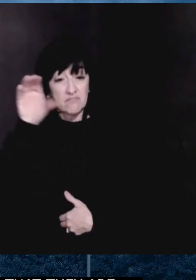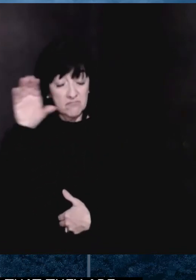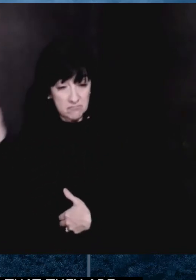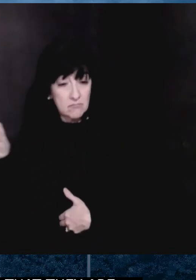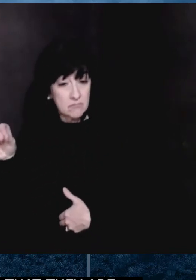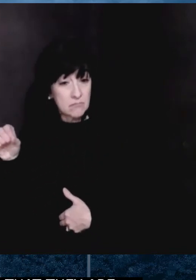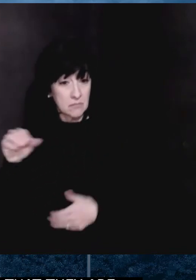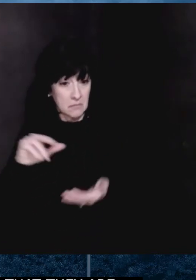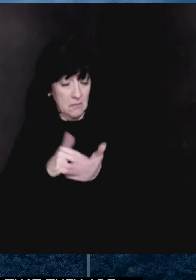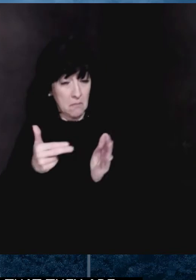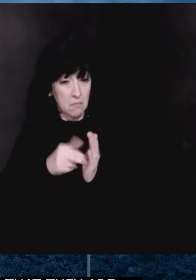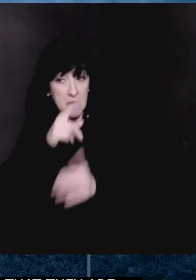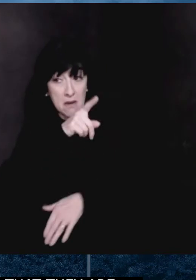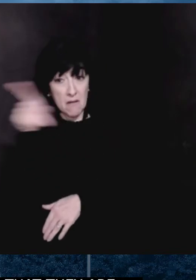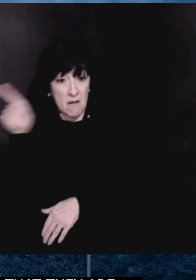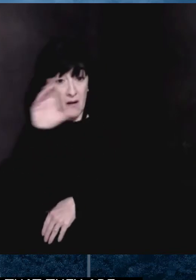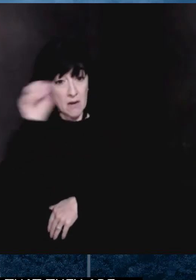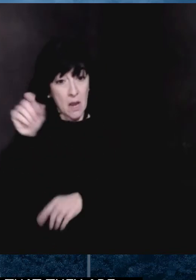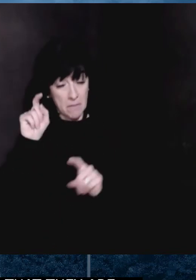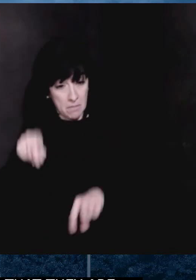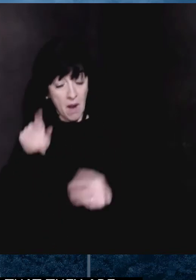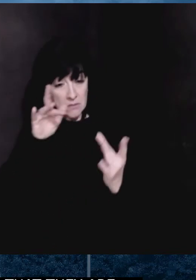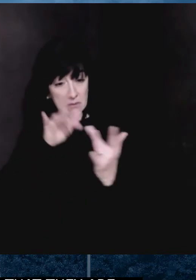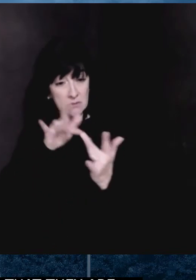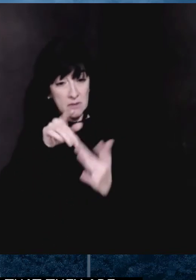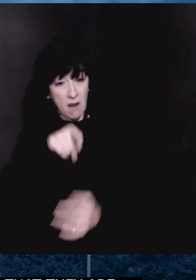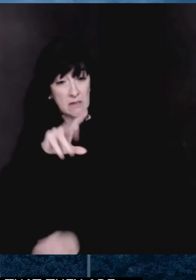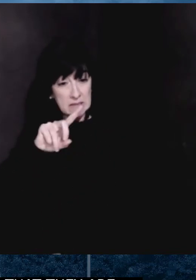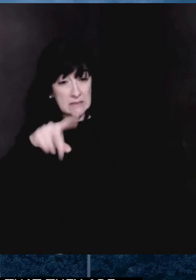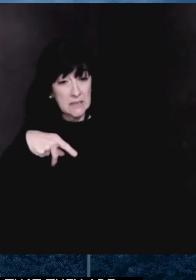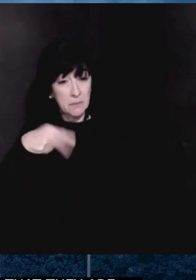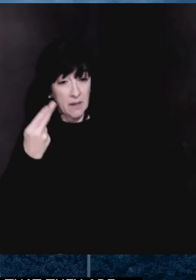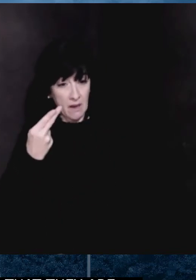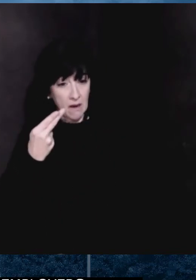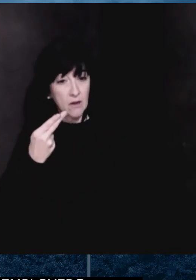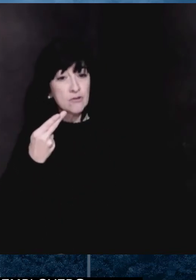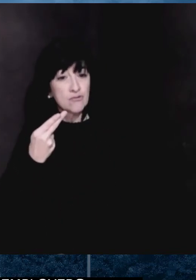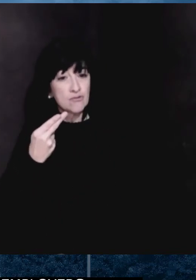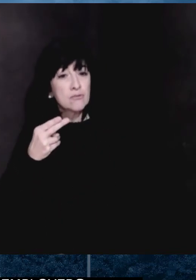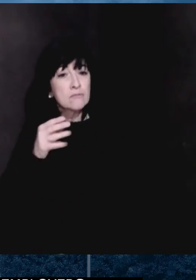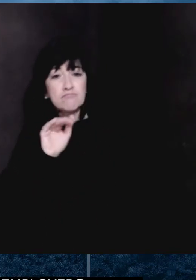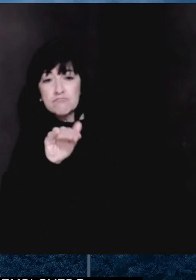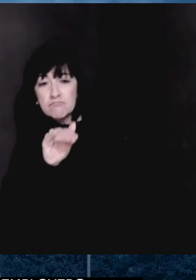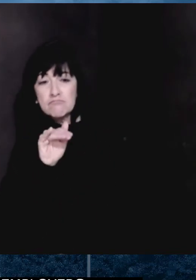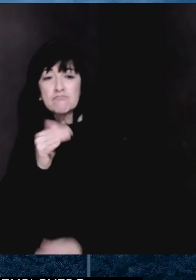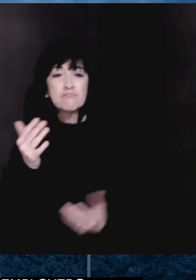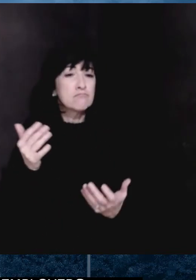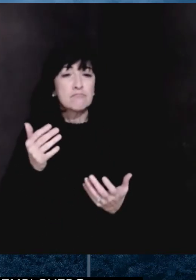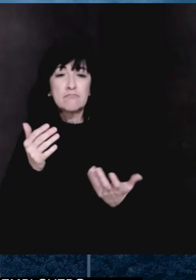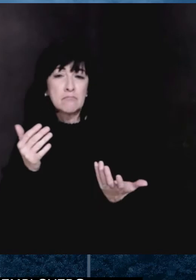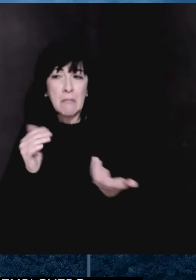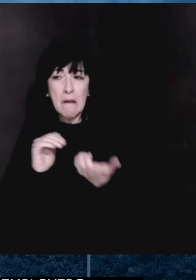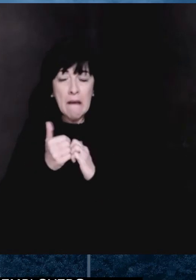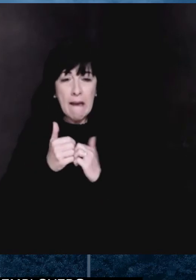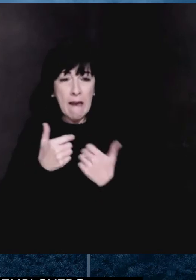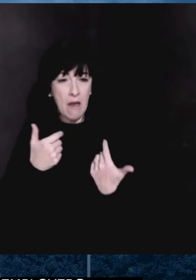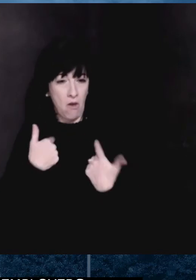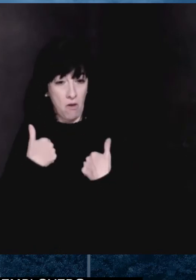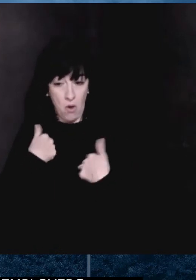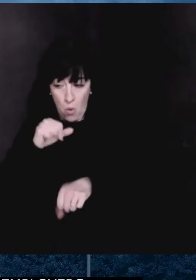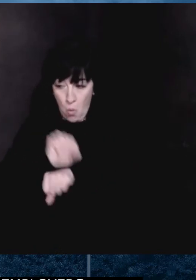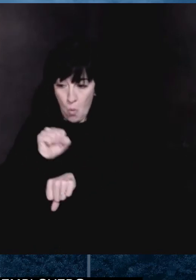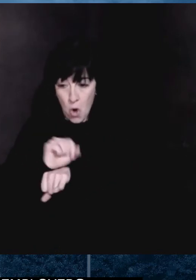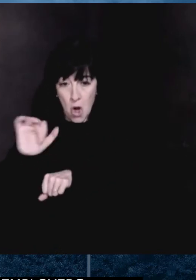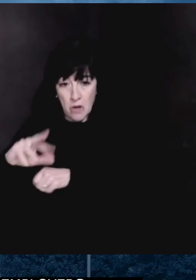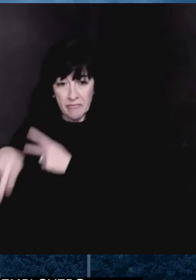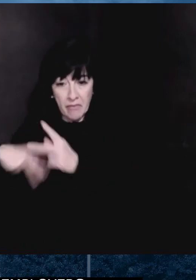sort of set up that program, or will there be vaccination periods where someone can show up to, say, CVS and say, I work in this industry